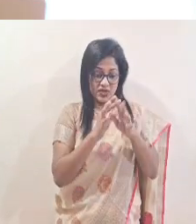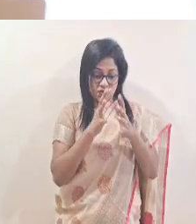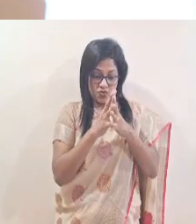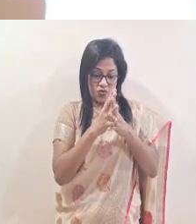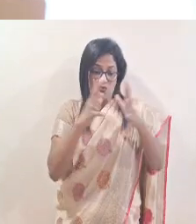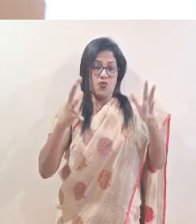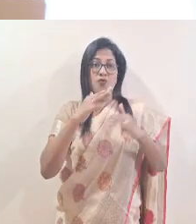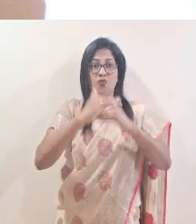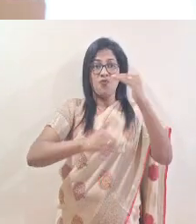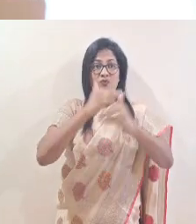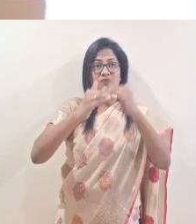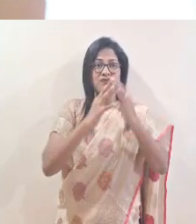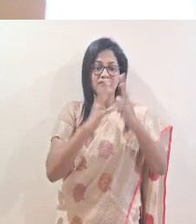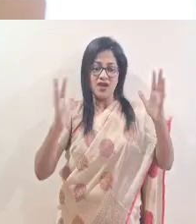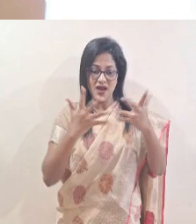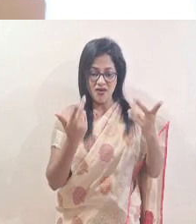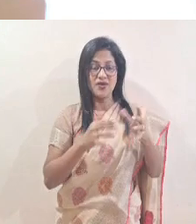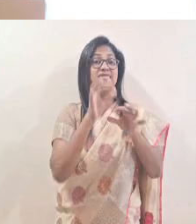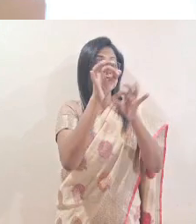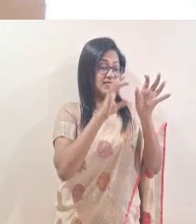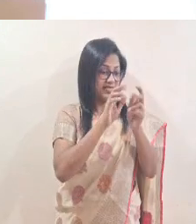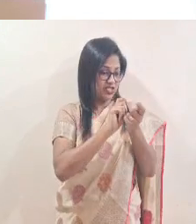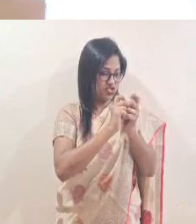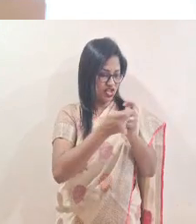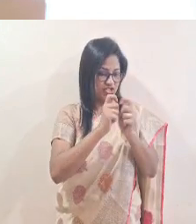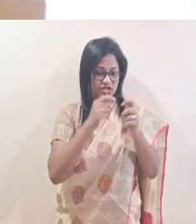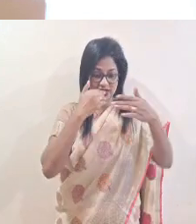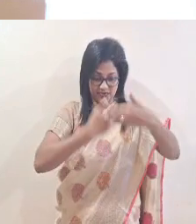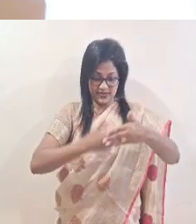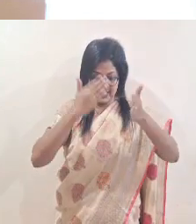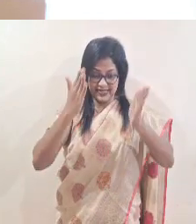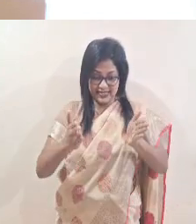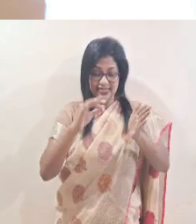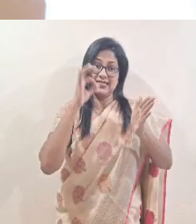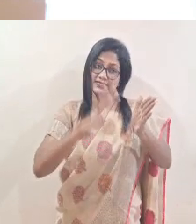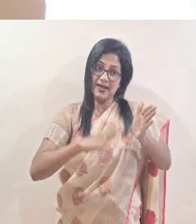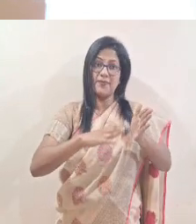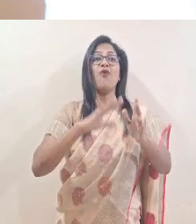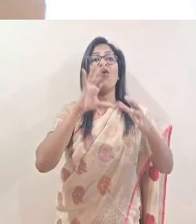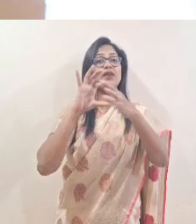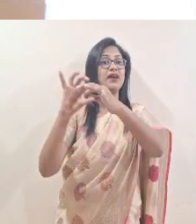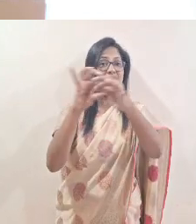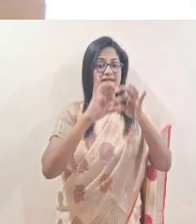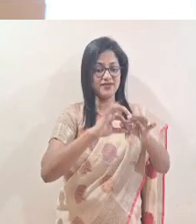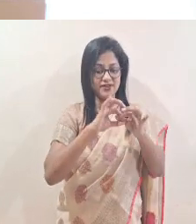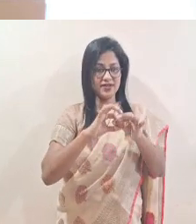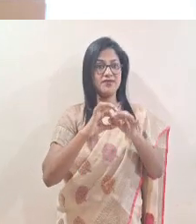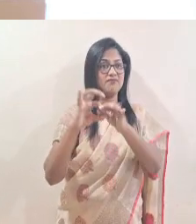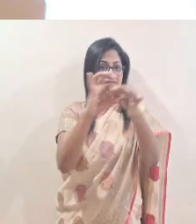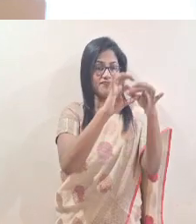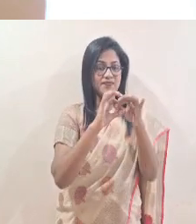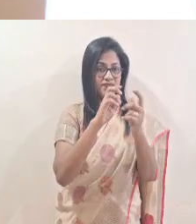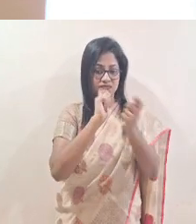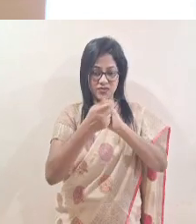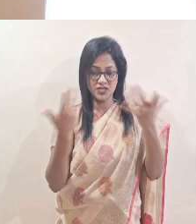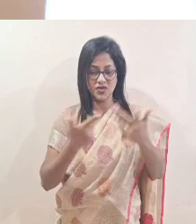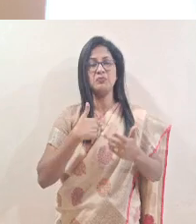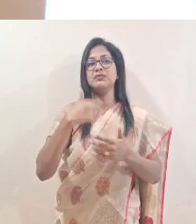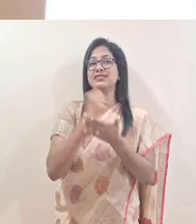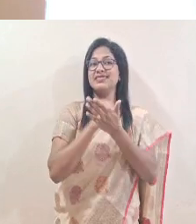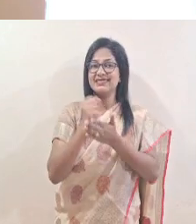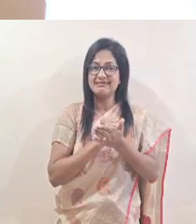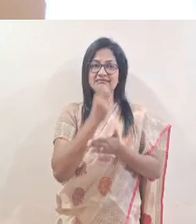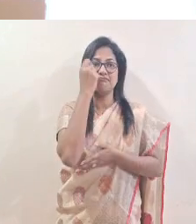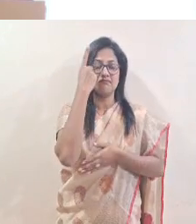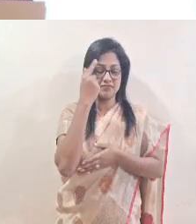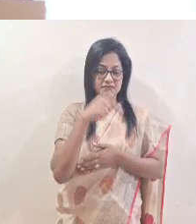has happened, or the growth or the city has changed from time to time within that grid, and how the connectivity has changed also within that grid. So what I